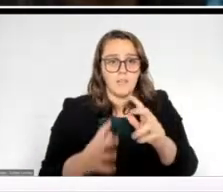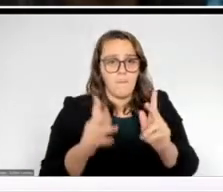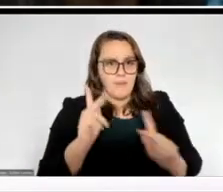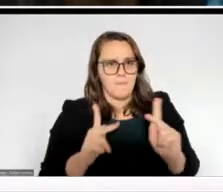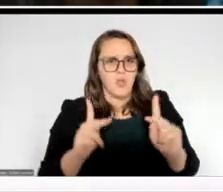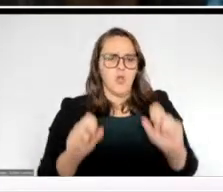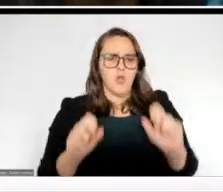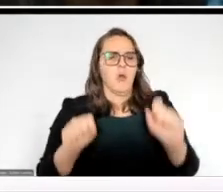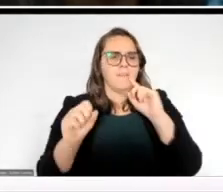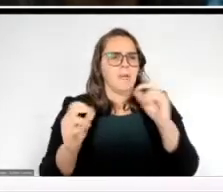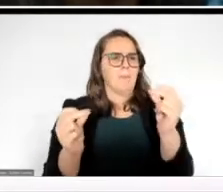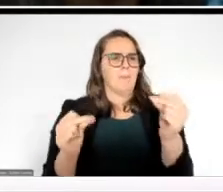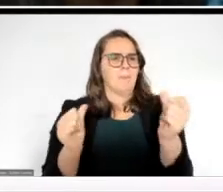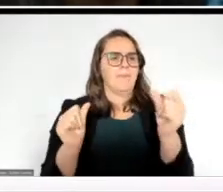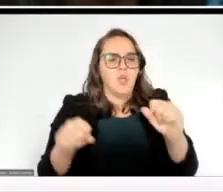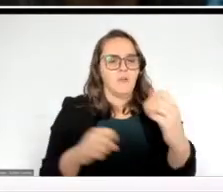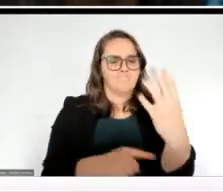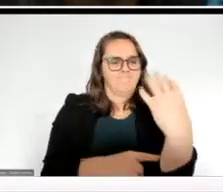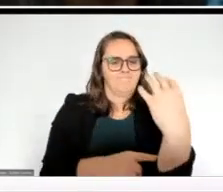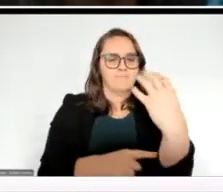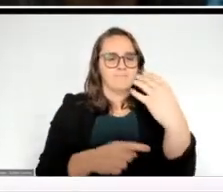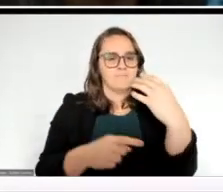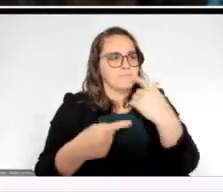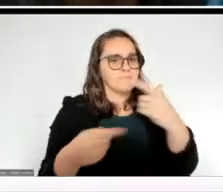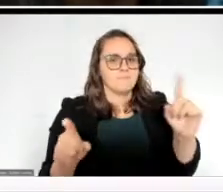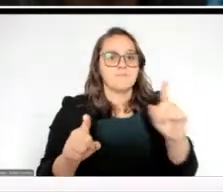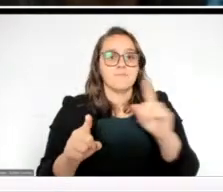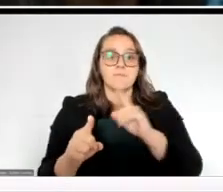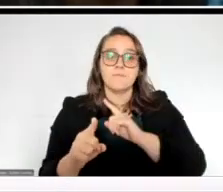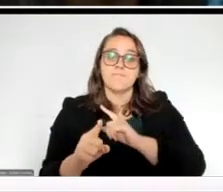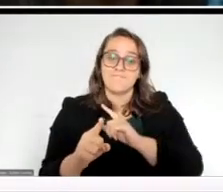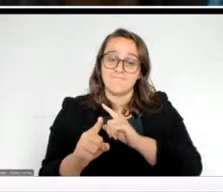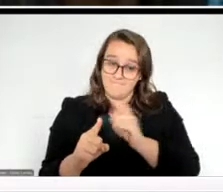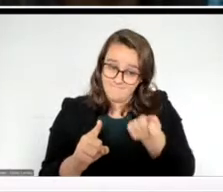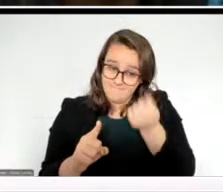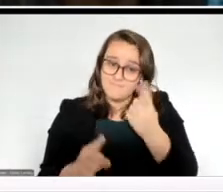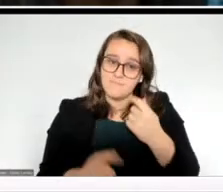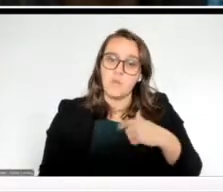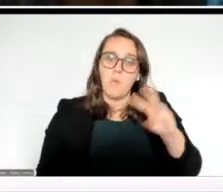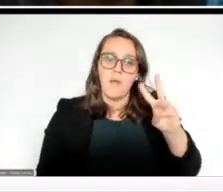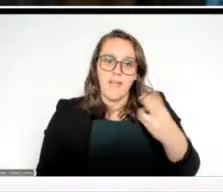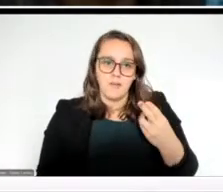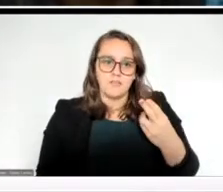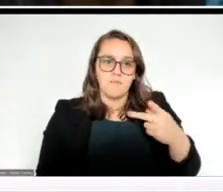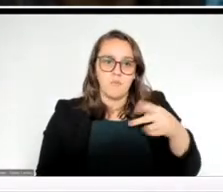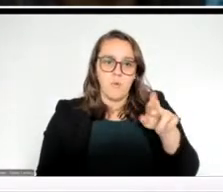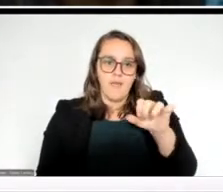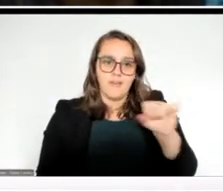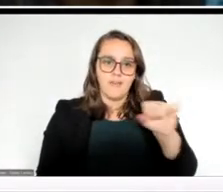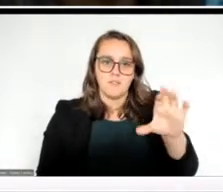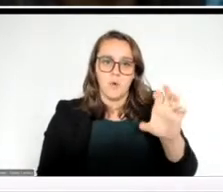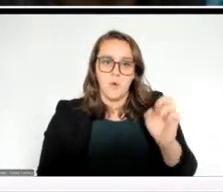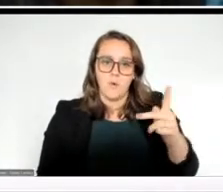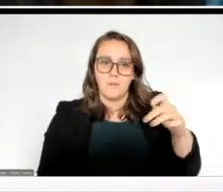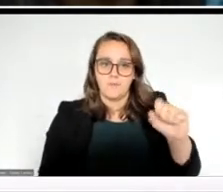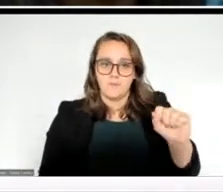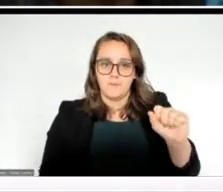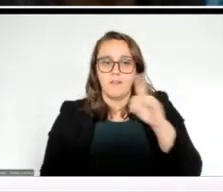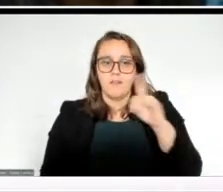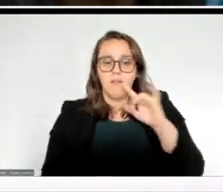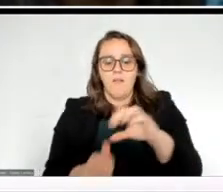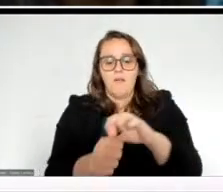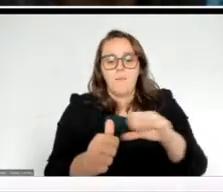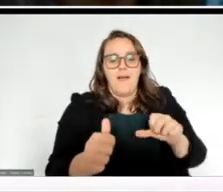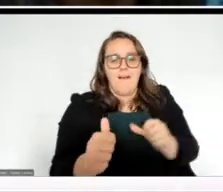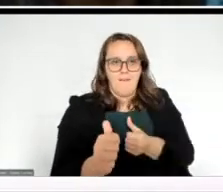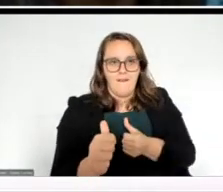And conversely, the White House press corps has offices that are located directly behind the briefing room. And so if he had